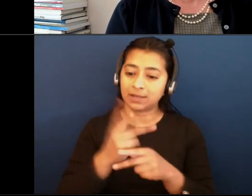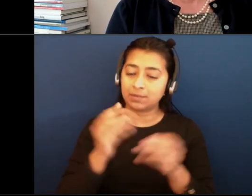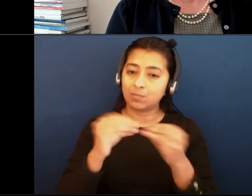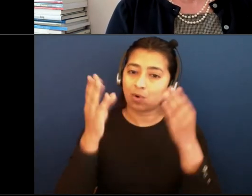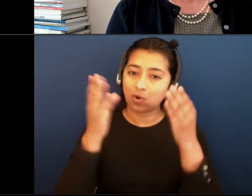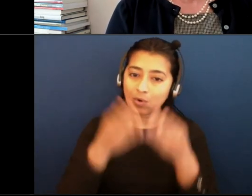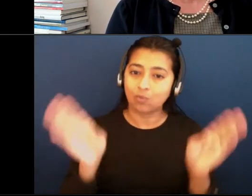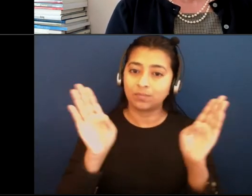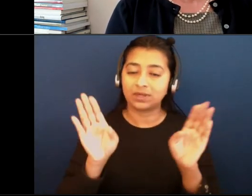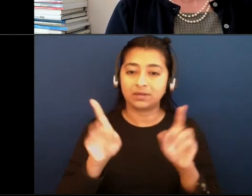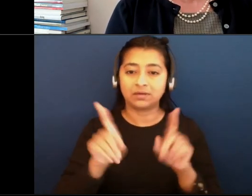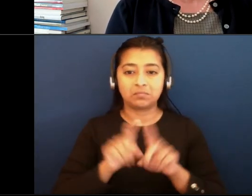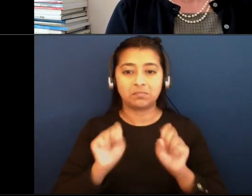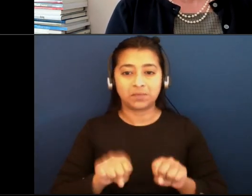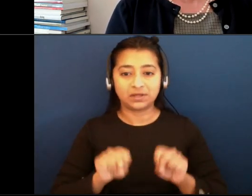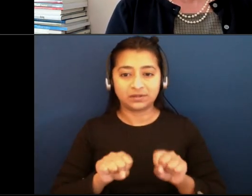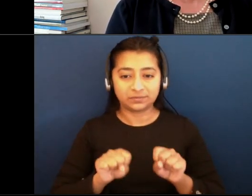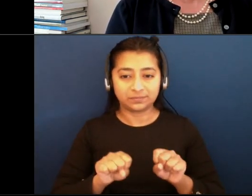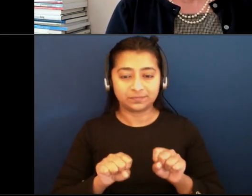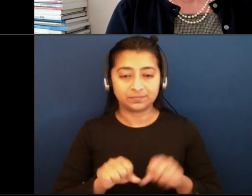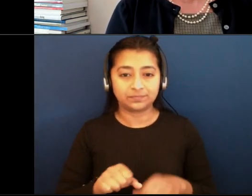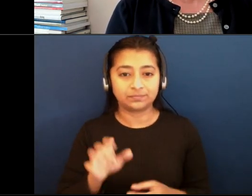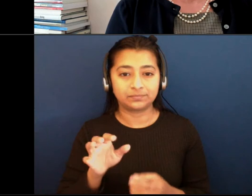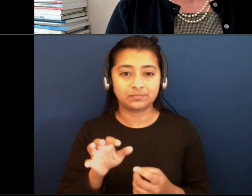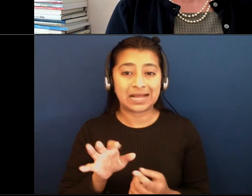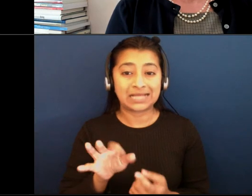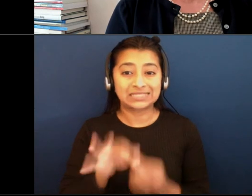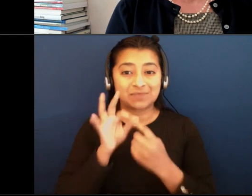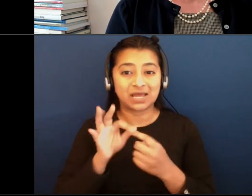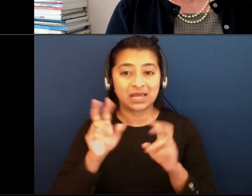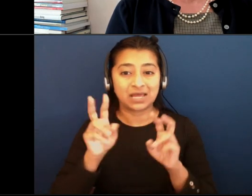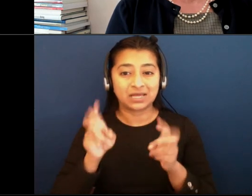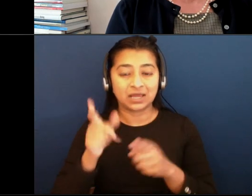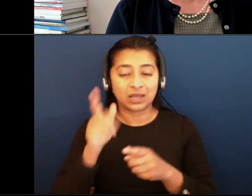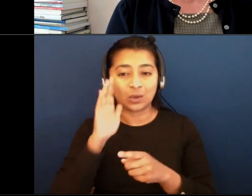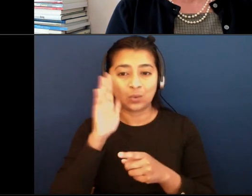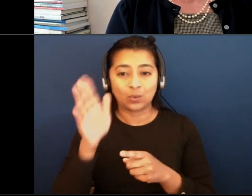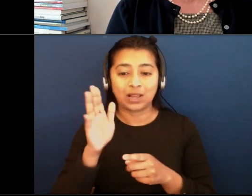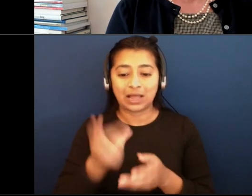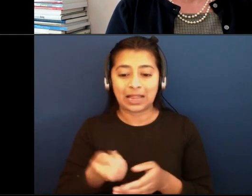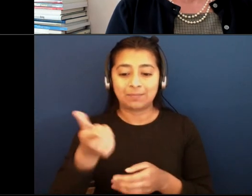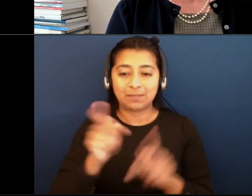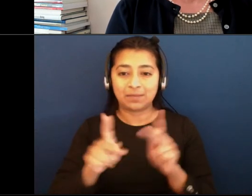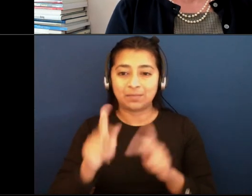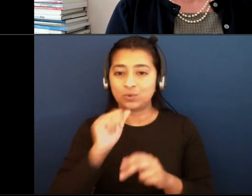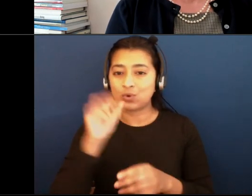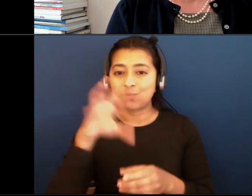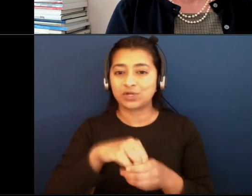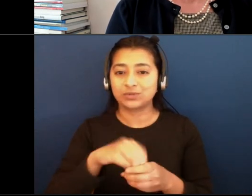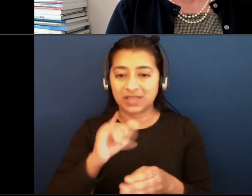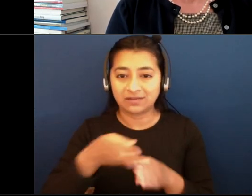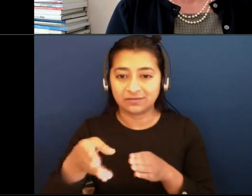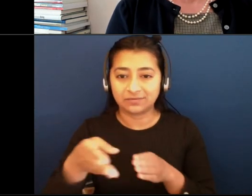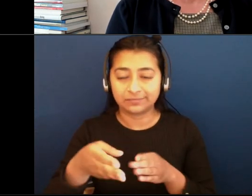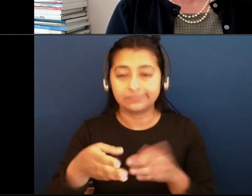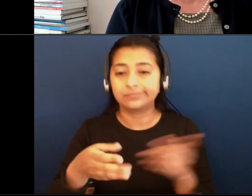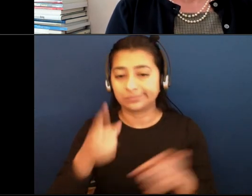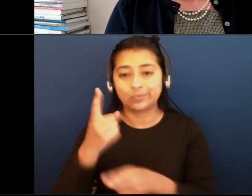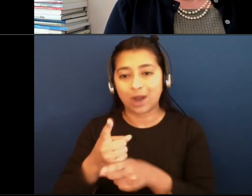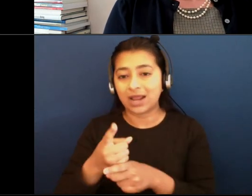possible. A special section eliminates everybody who doesn't participate in it, but you know, it's not written in